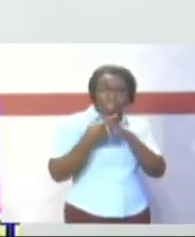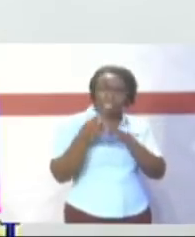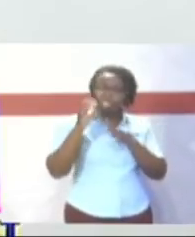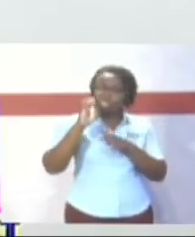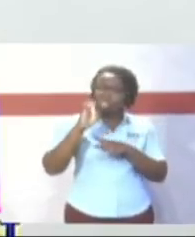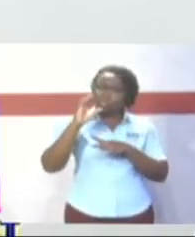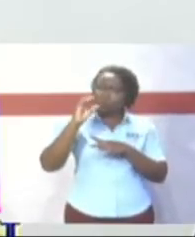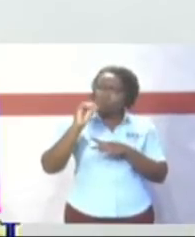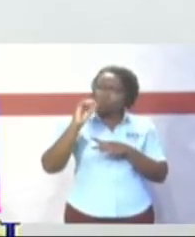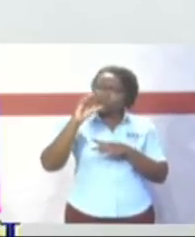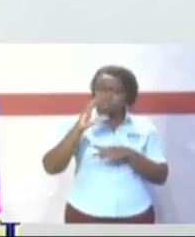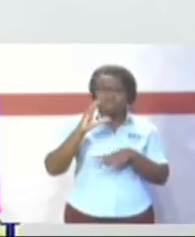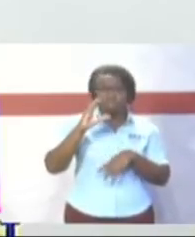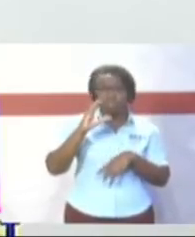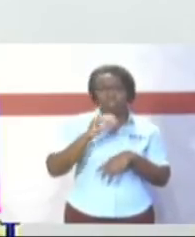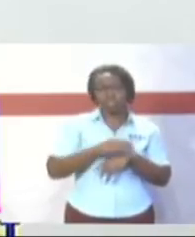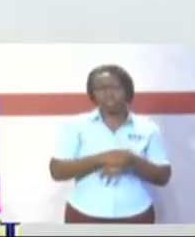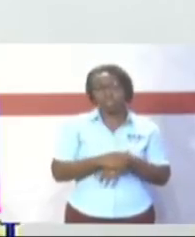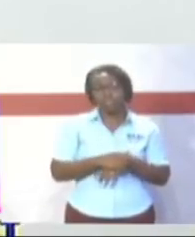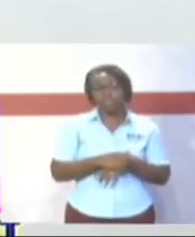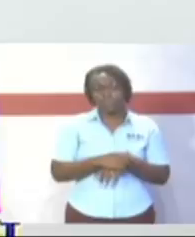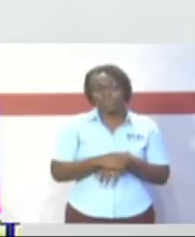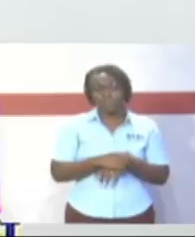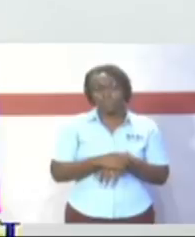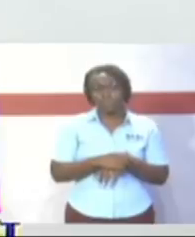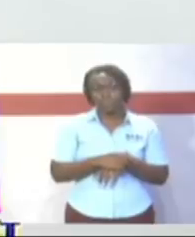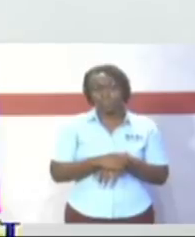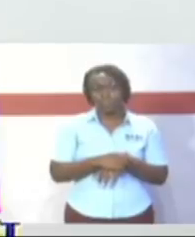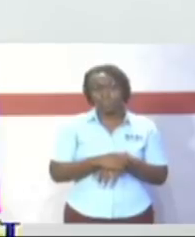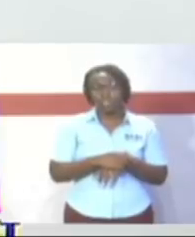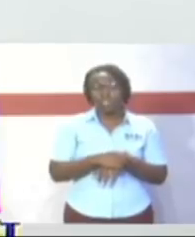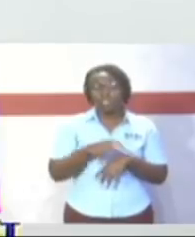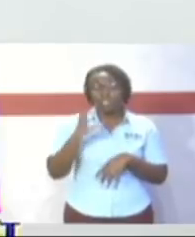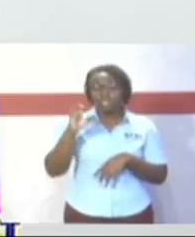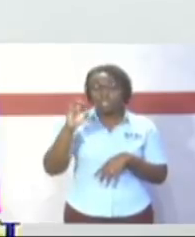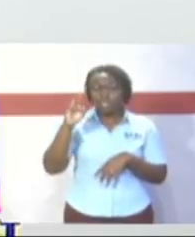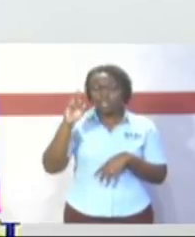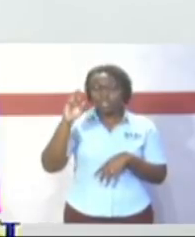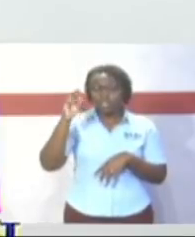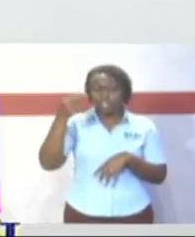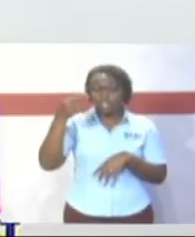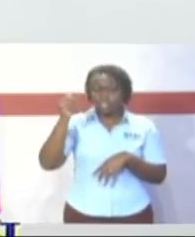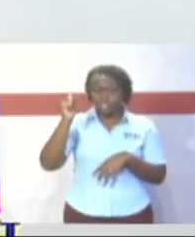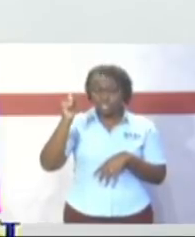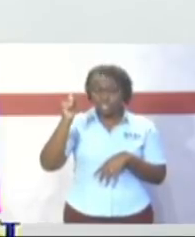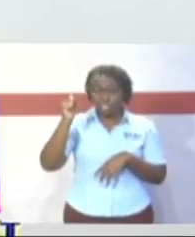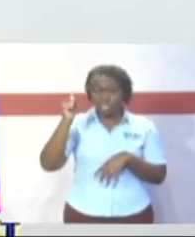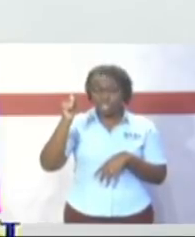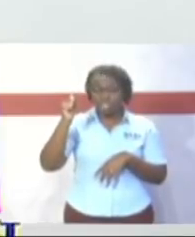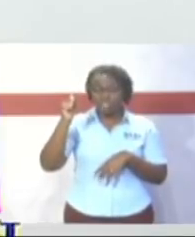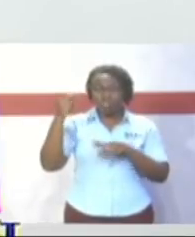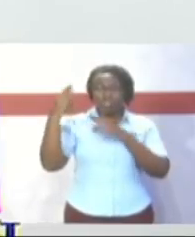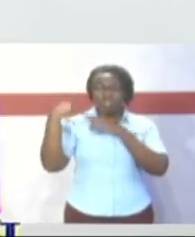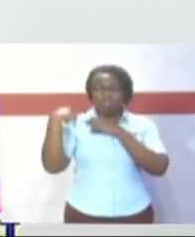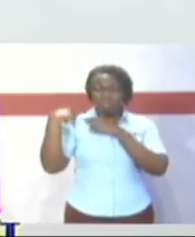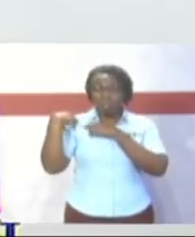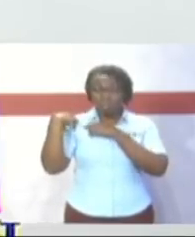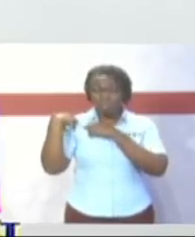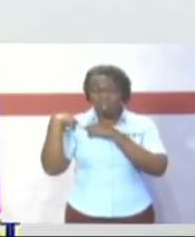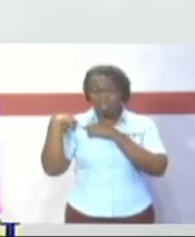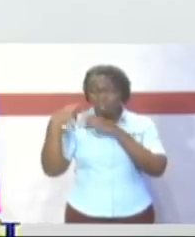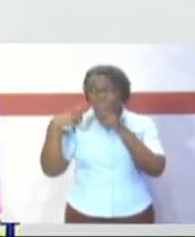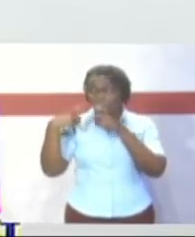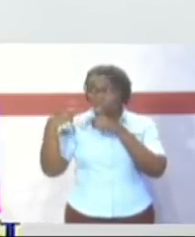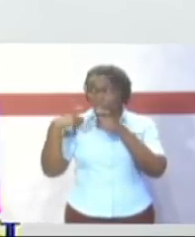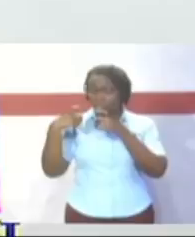that being two things. ERHA was tasked to manage our first quarantine site in Trinidad and Tobago, and you may